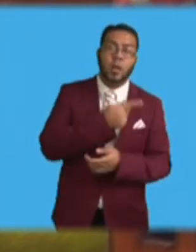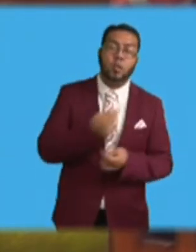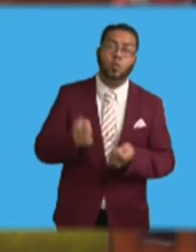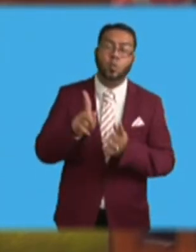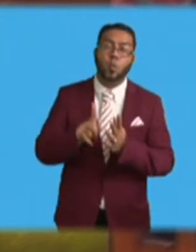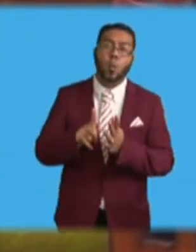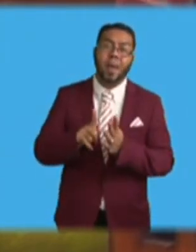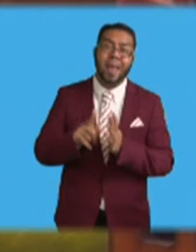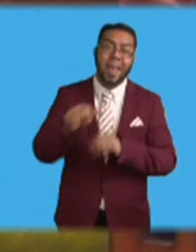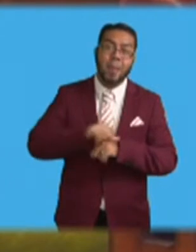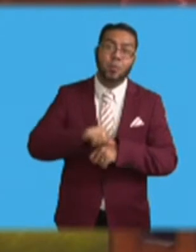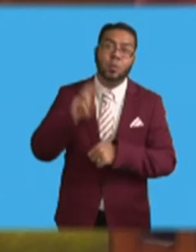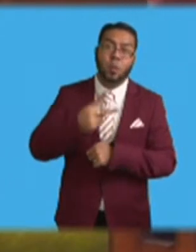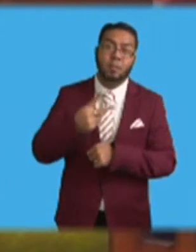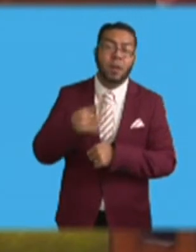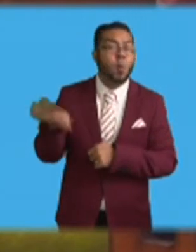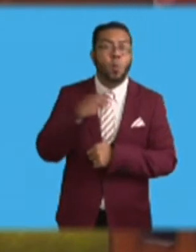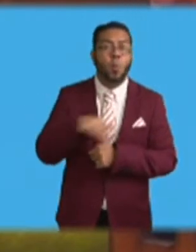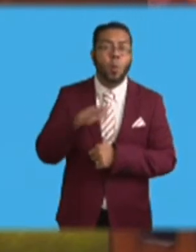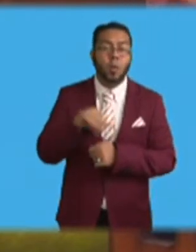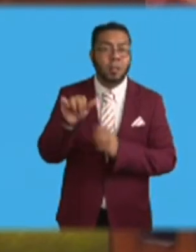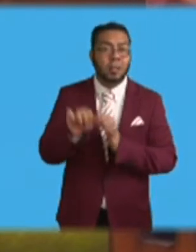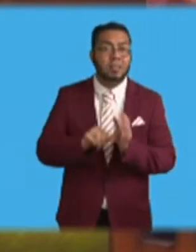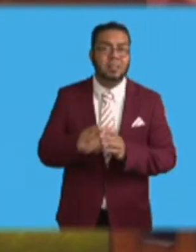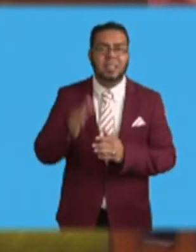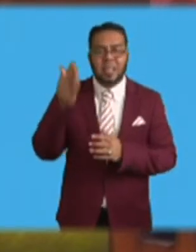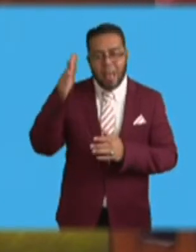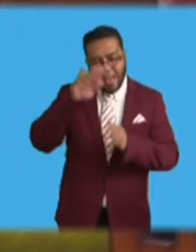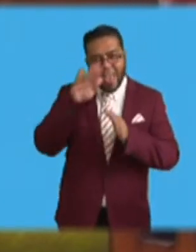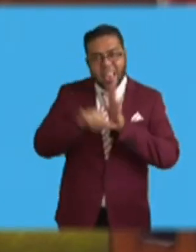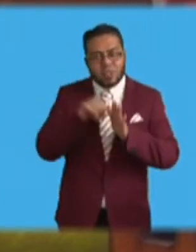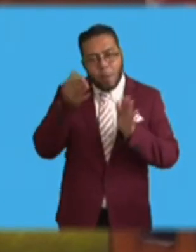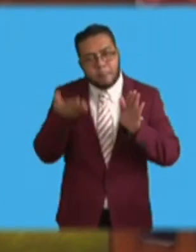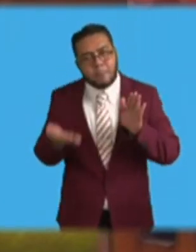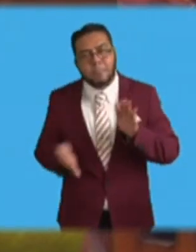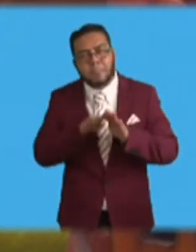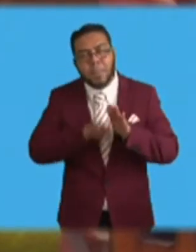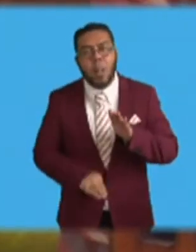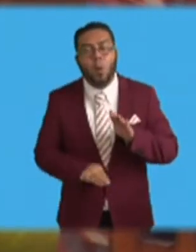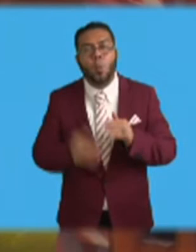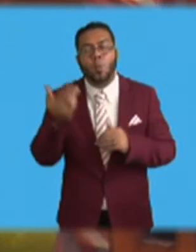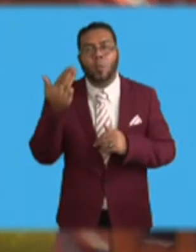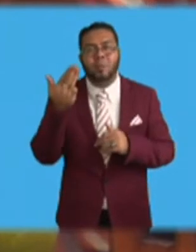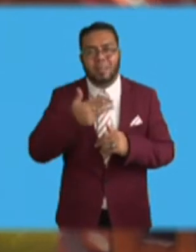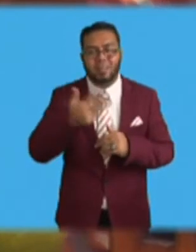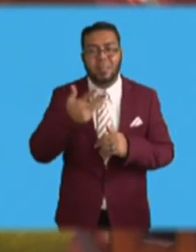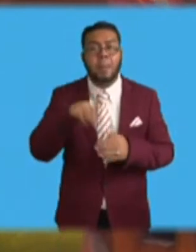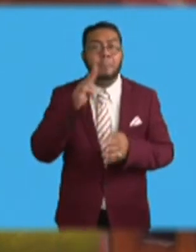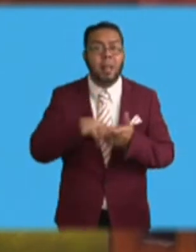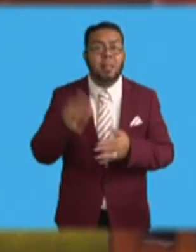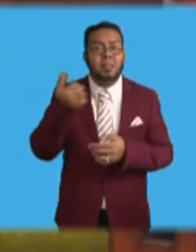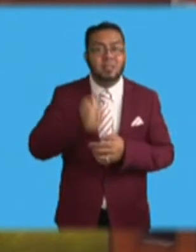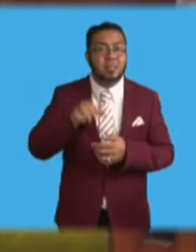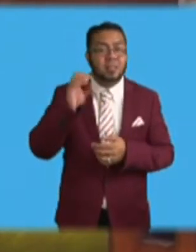April 12th, all cases were in the age groups of below 19. Of these, males accounted 63%, while